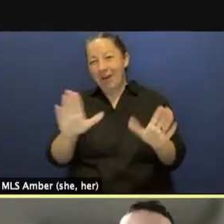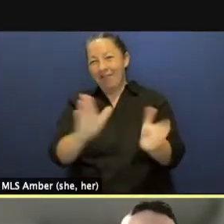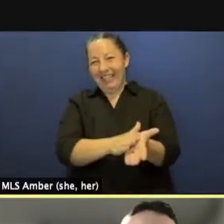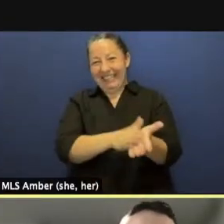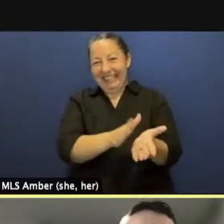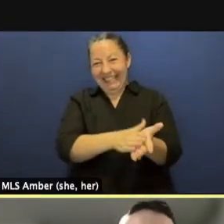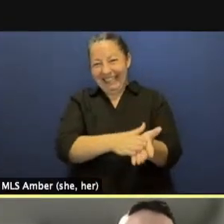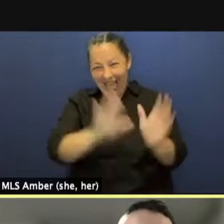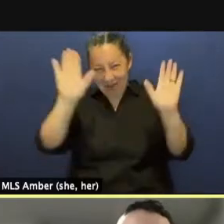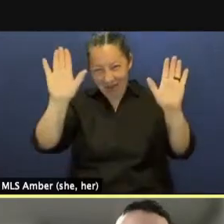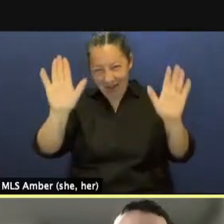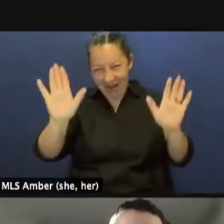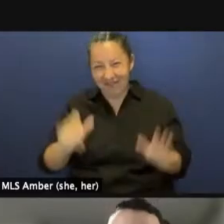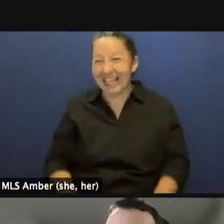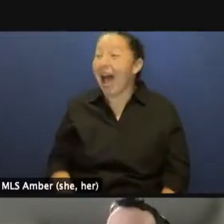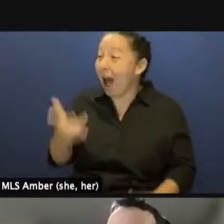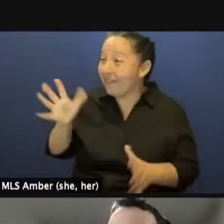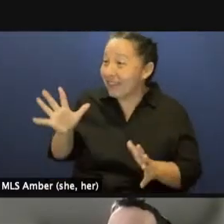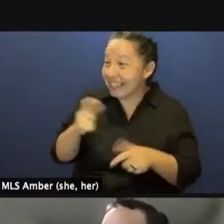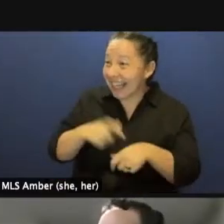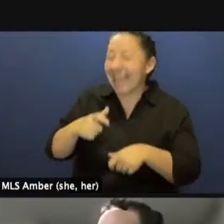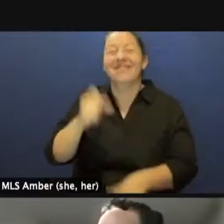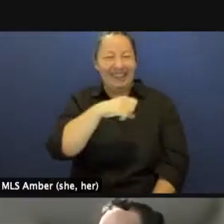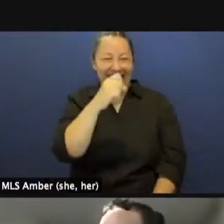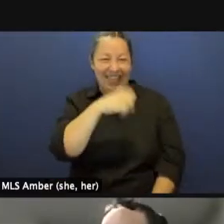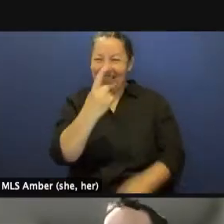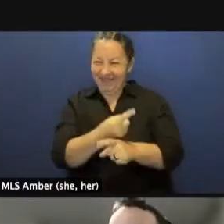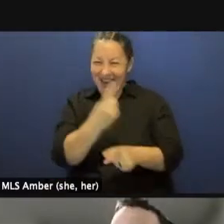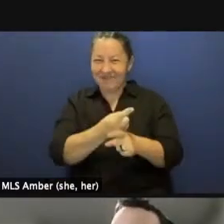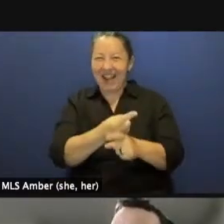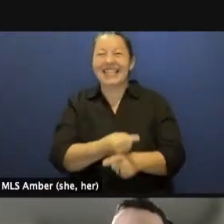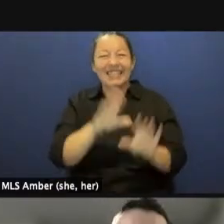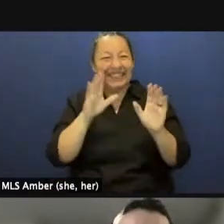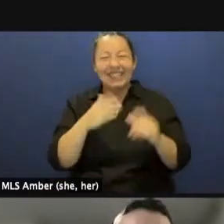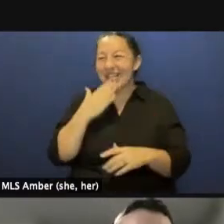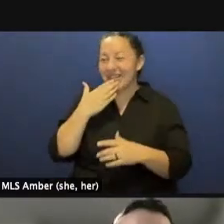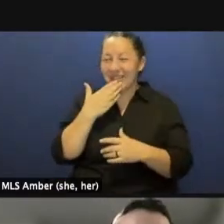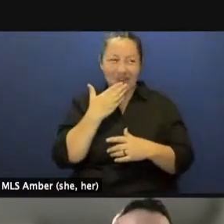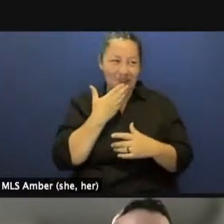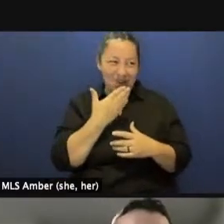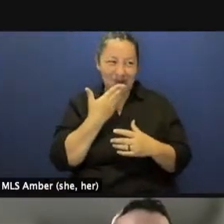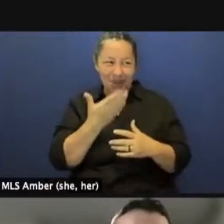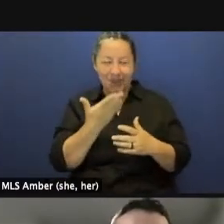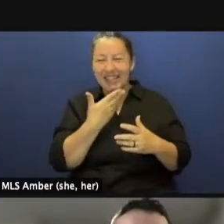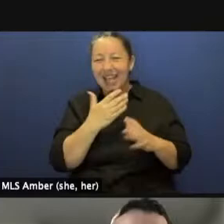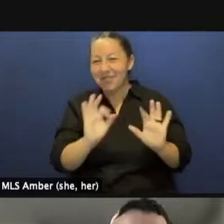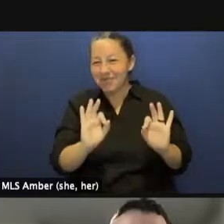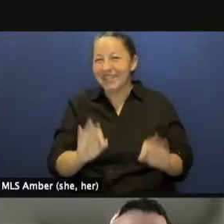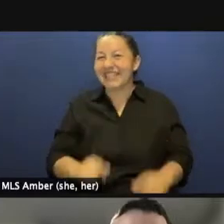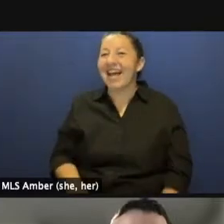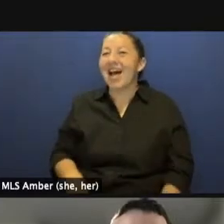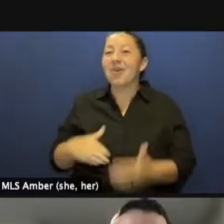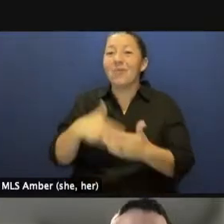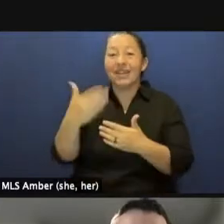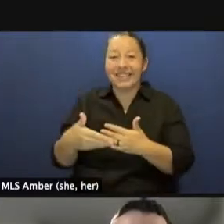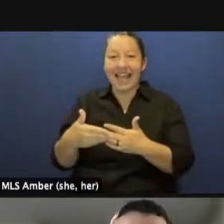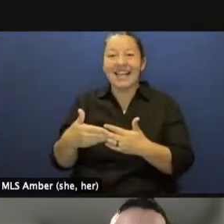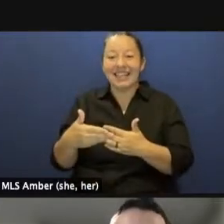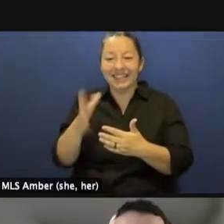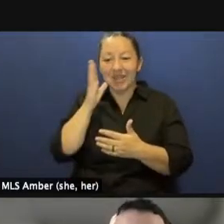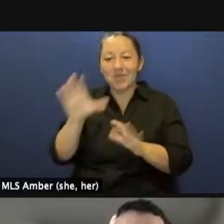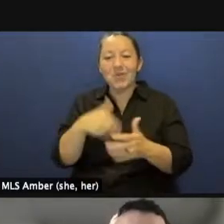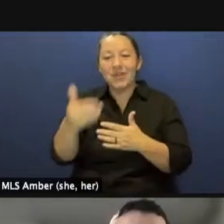minutes. Yes, no, you are right. But great, thank you. I think we will move on to the next one, but do stick around at the